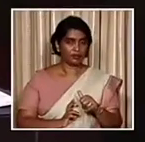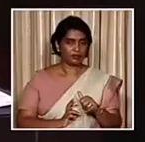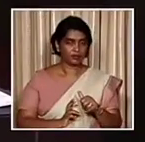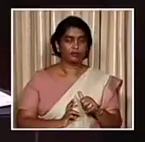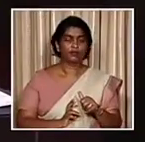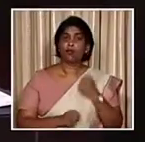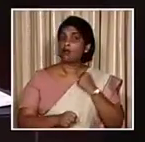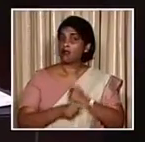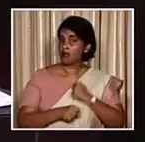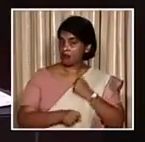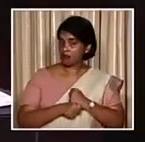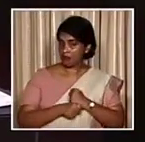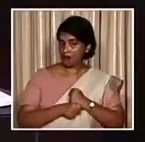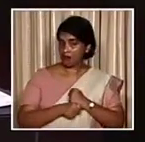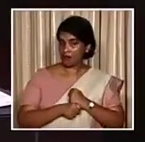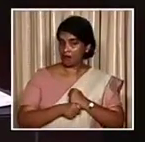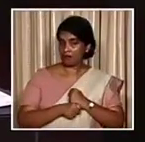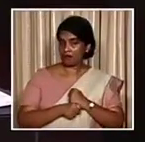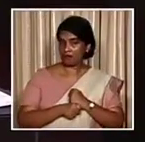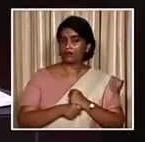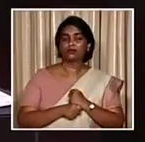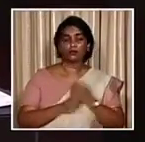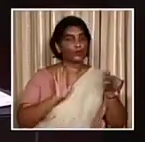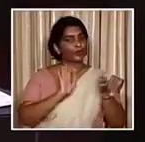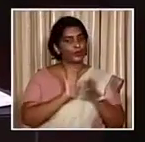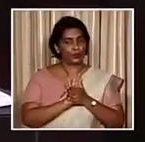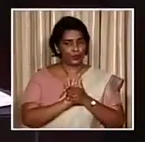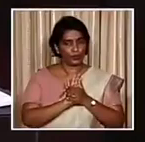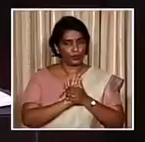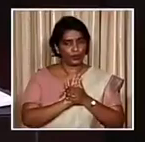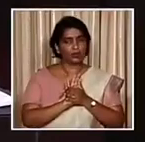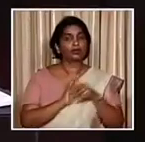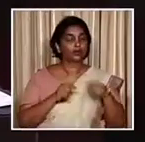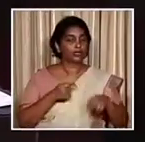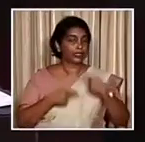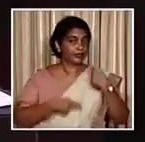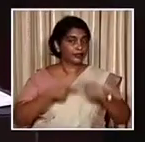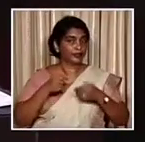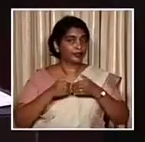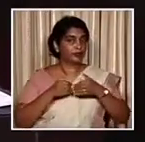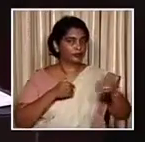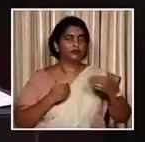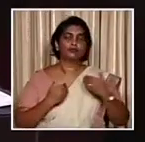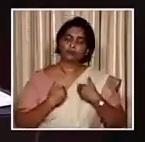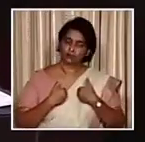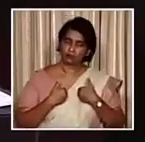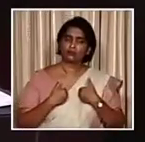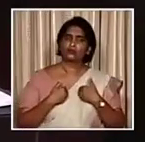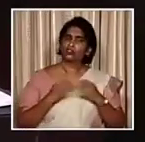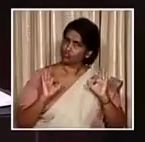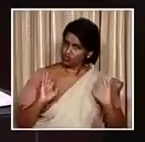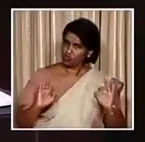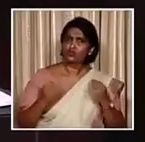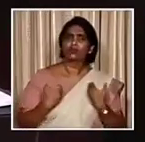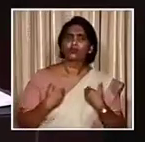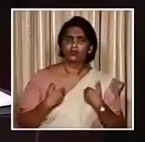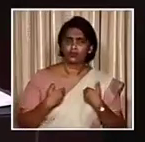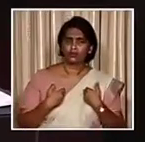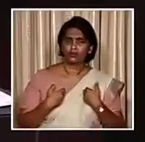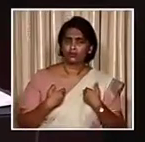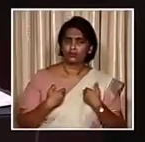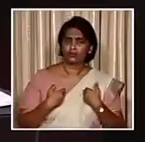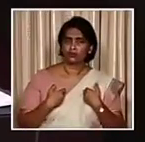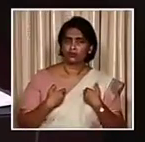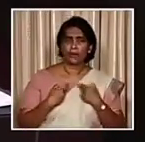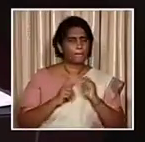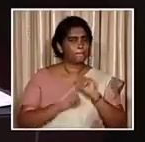to commence the debate right now. But I would respectfully request we commence the debate after the questions, because I have a very